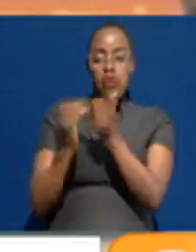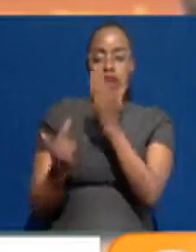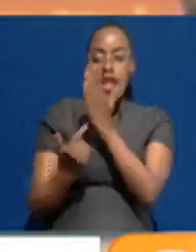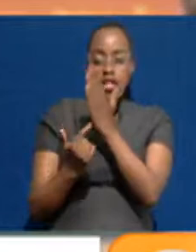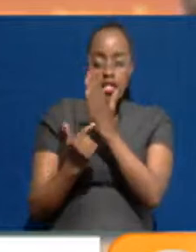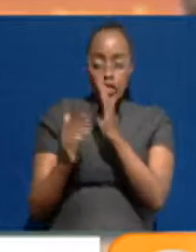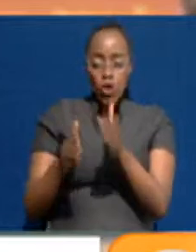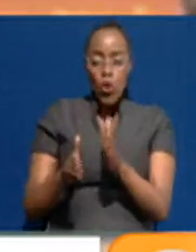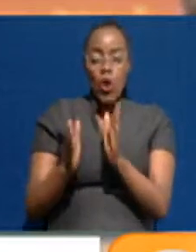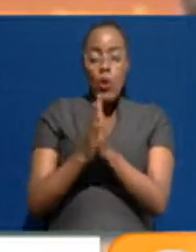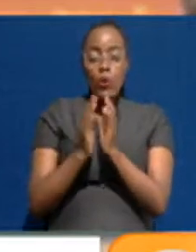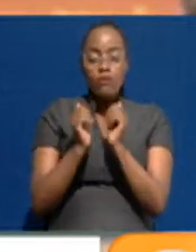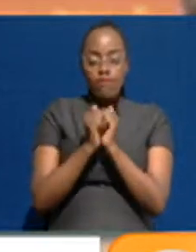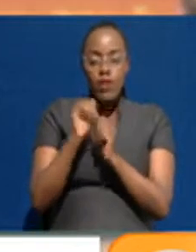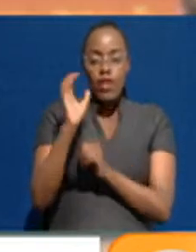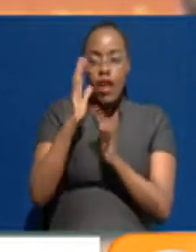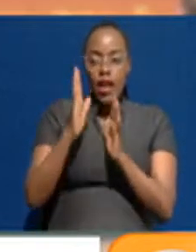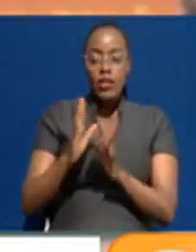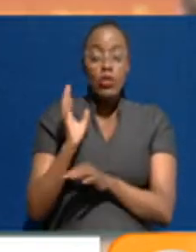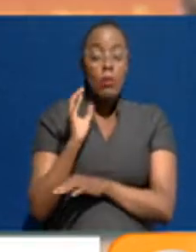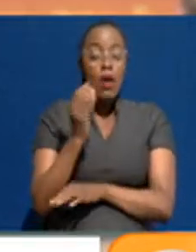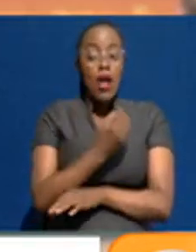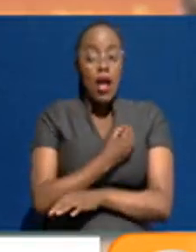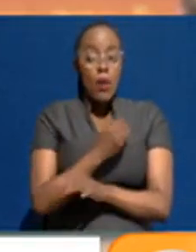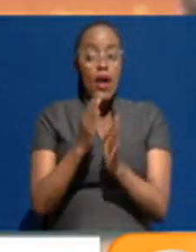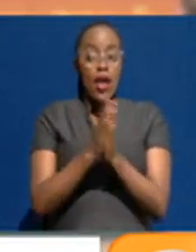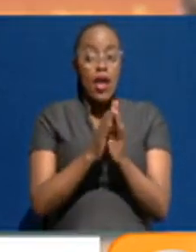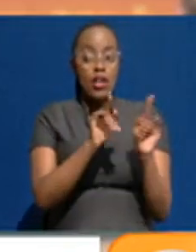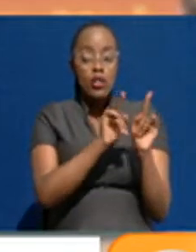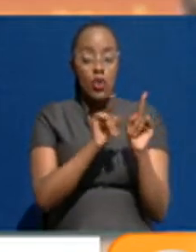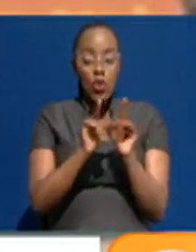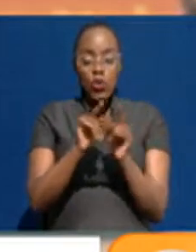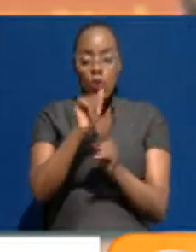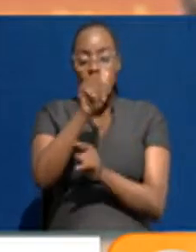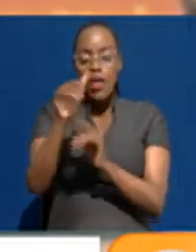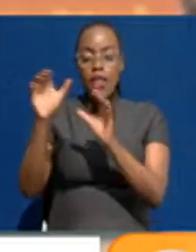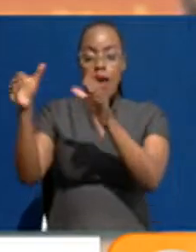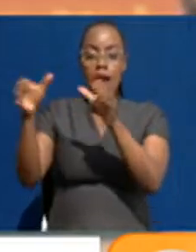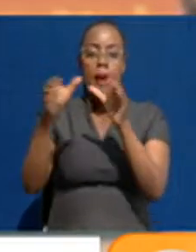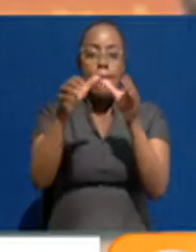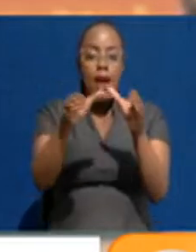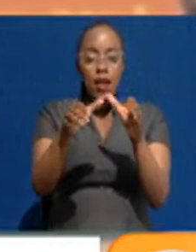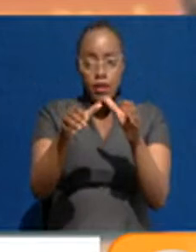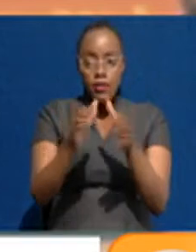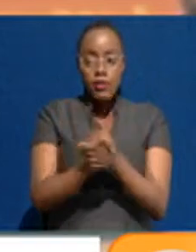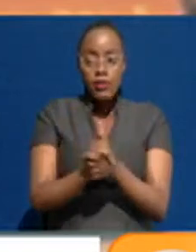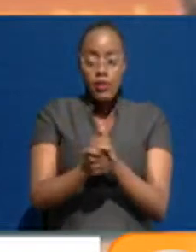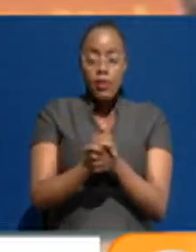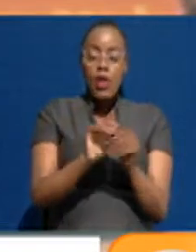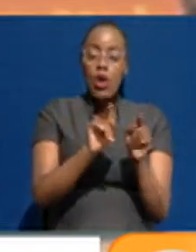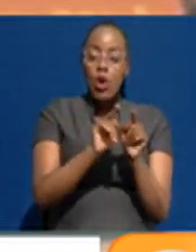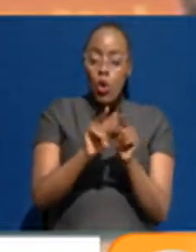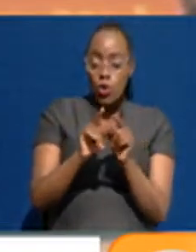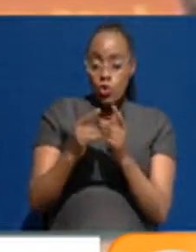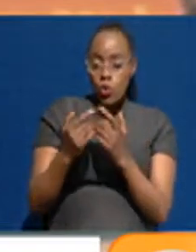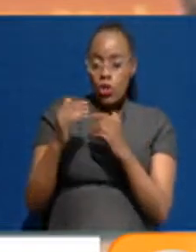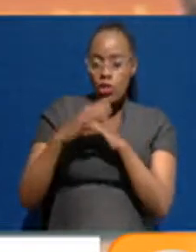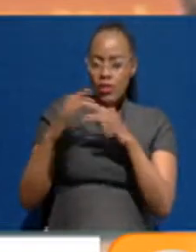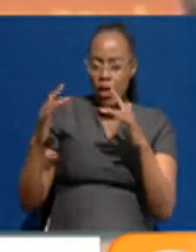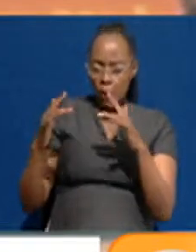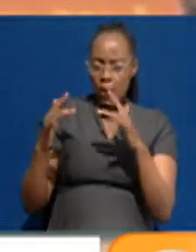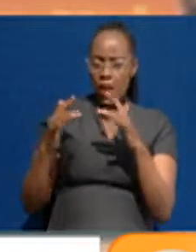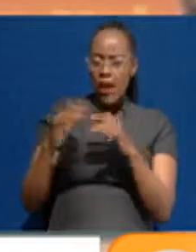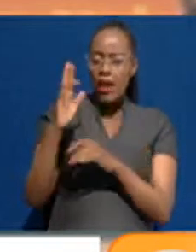with both our customers as well as intermediaries. Cyber risk is also becoming a big